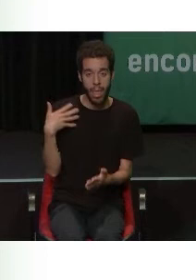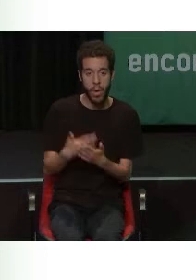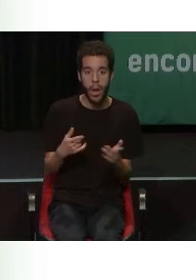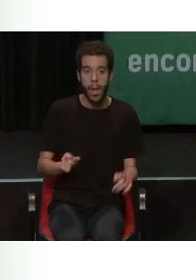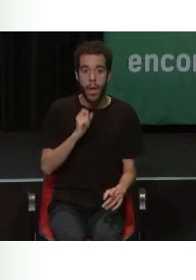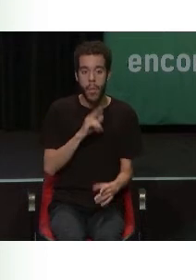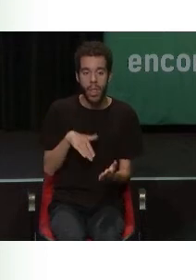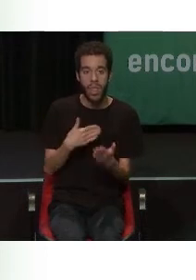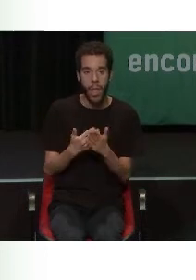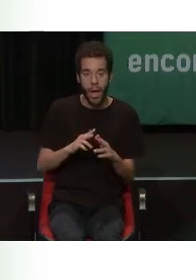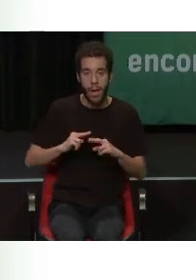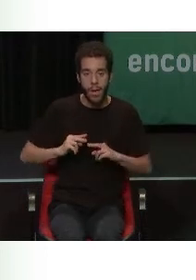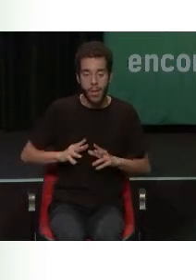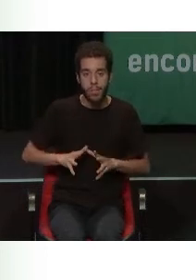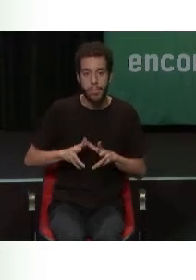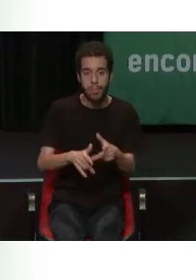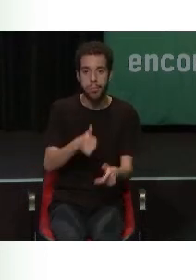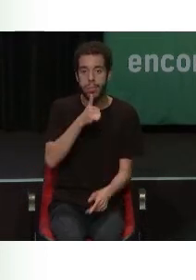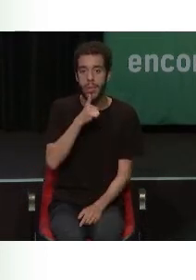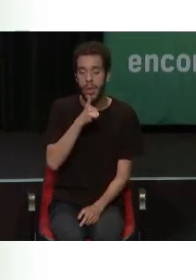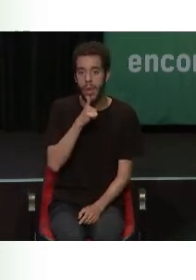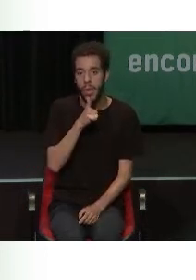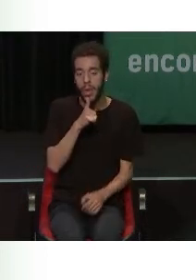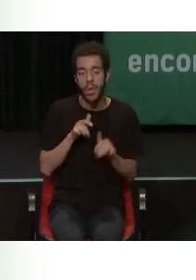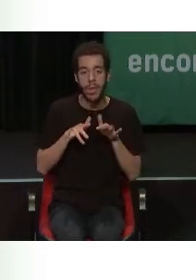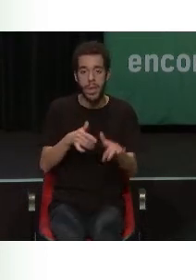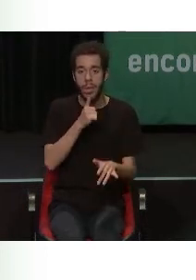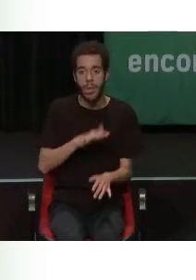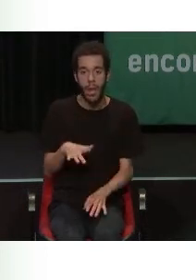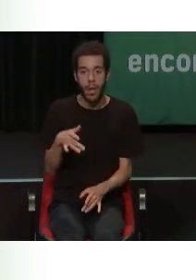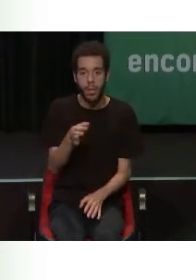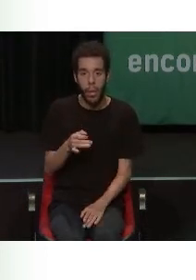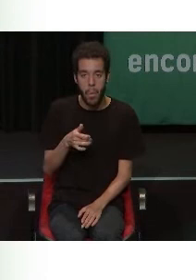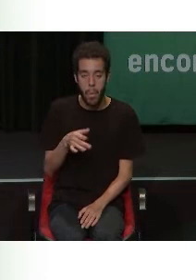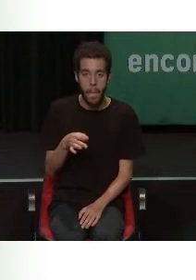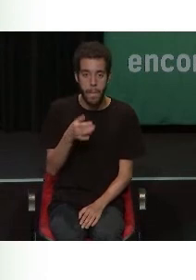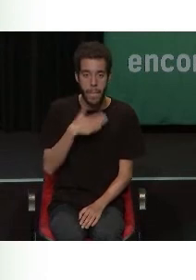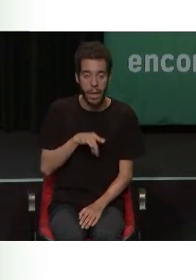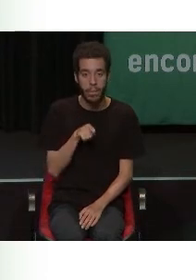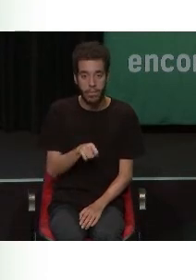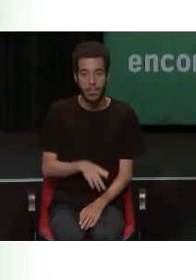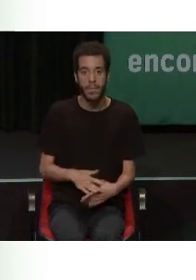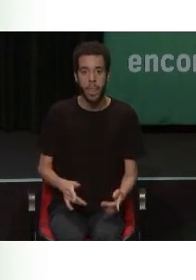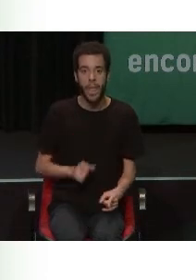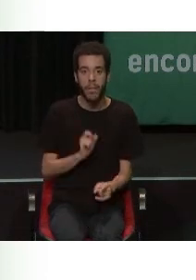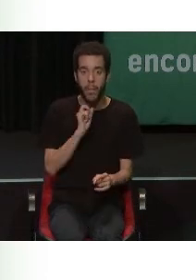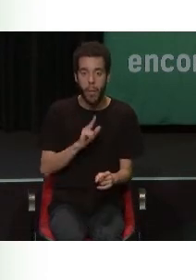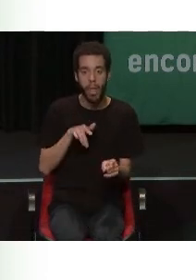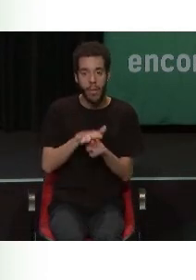process. So they are obviously oncogenic, but can they be at the stem of the disease, so to